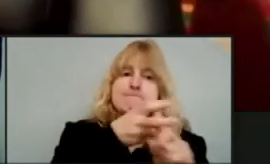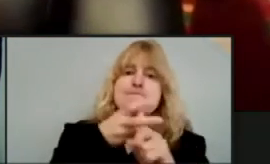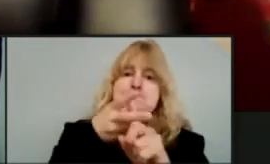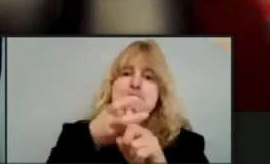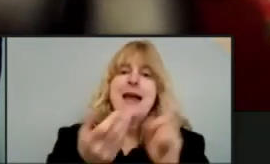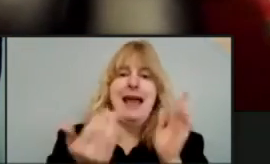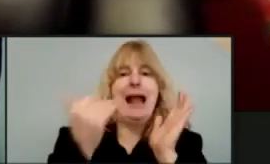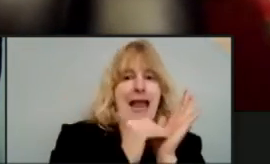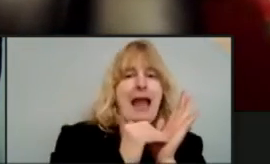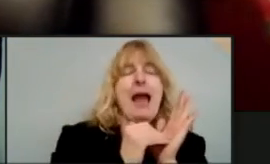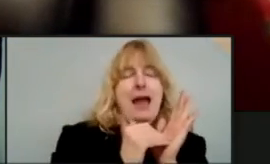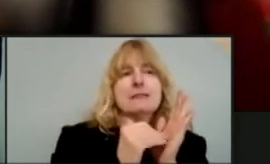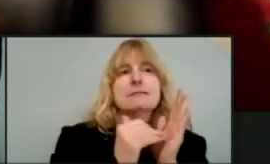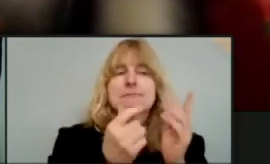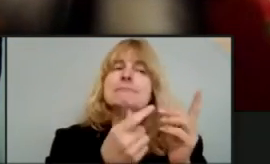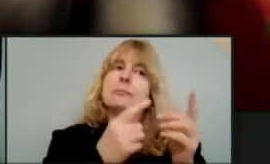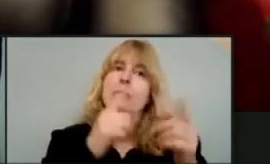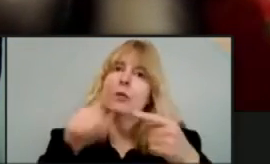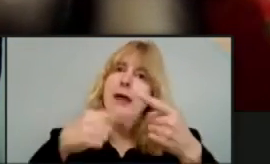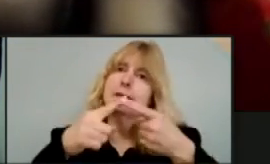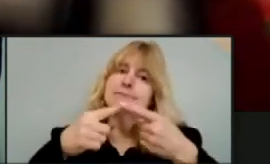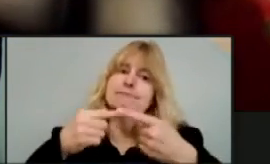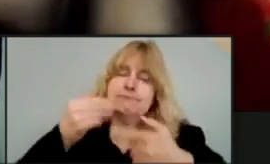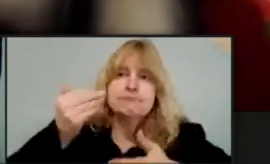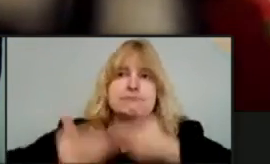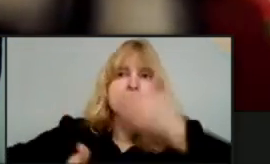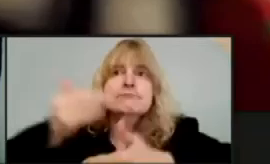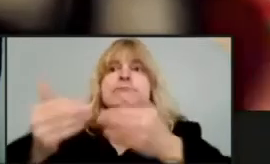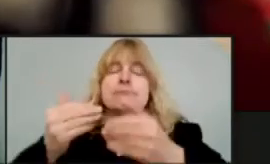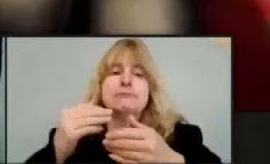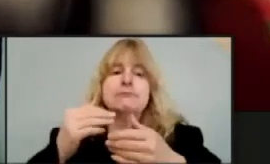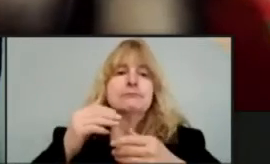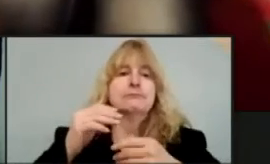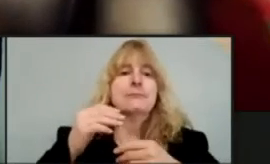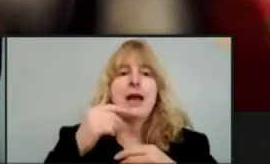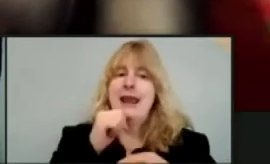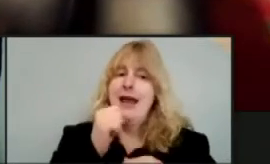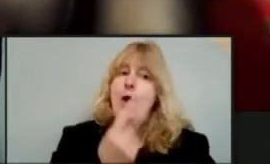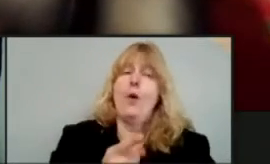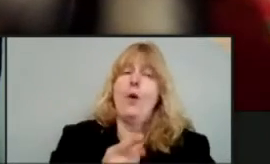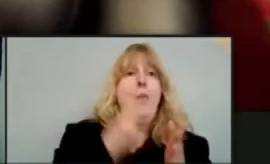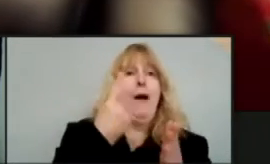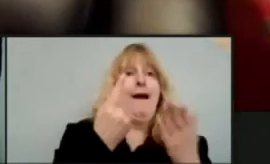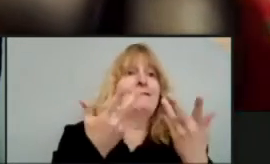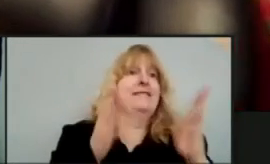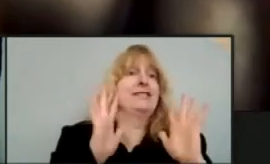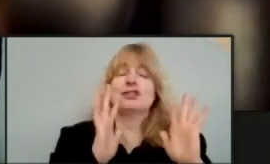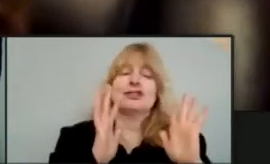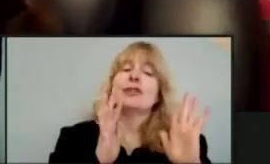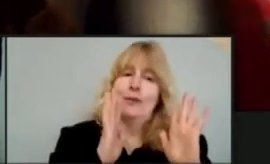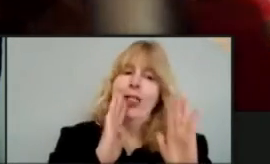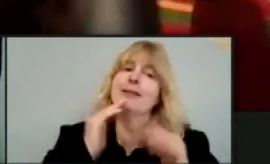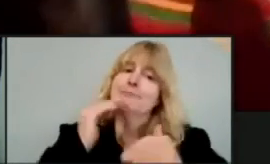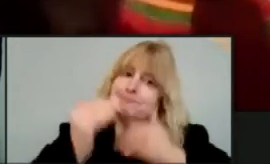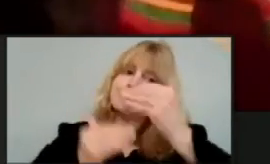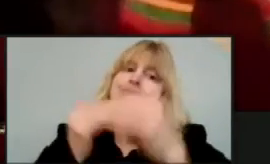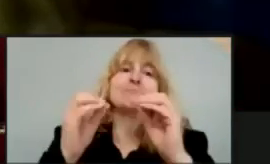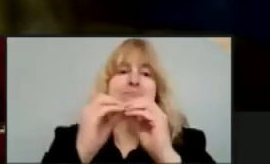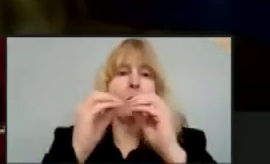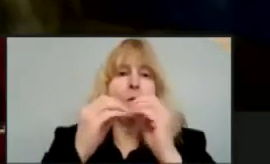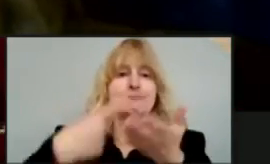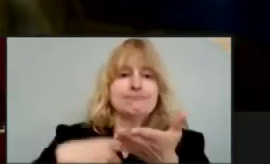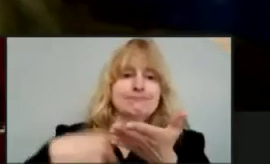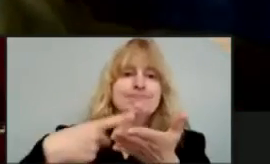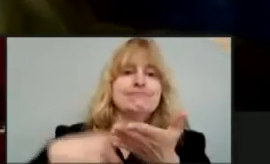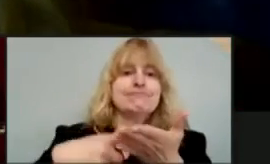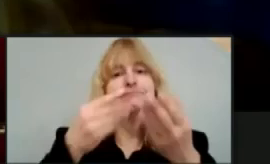one conversation. Thank you so much. And I'm passing the baton to you to close us on out, Christine. Thanks so much. Thank you.